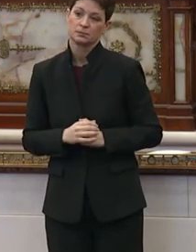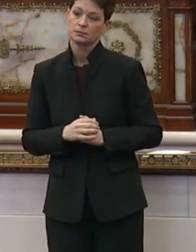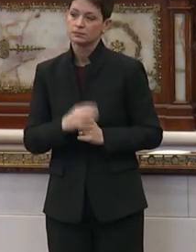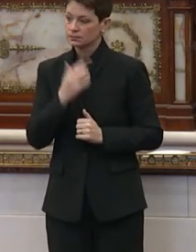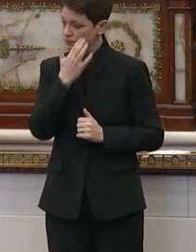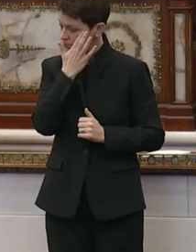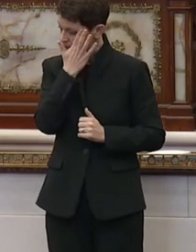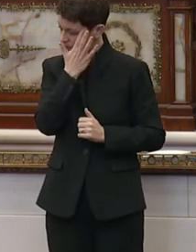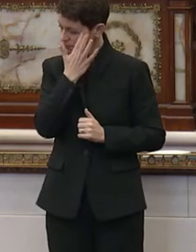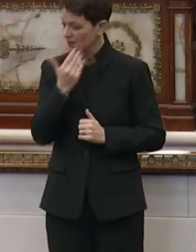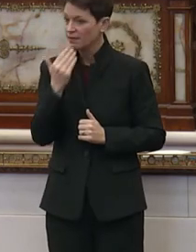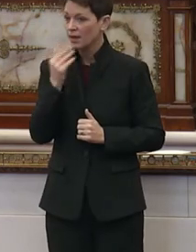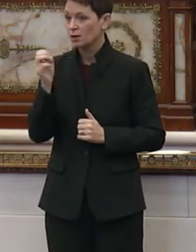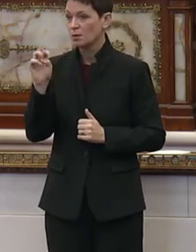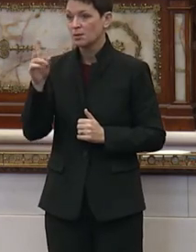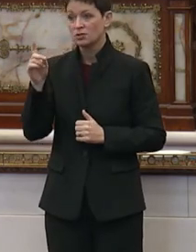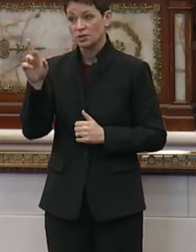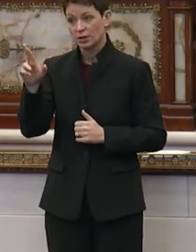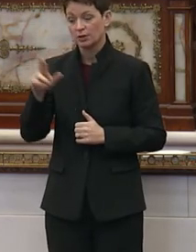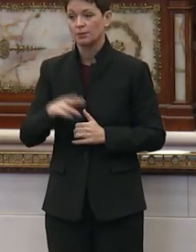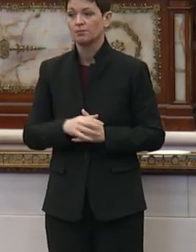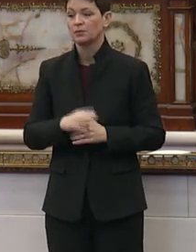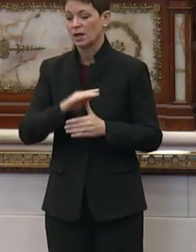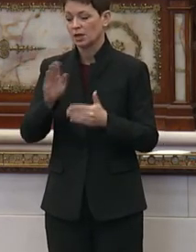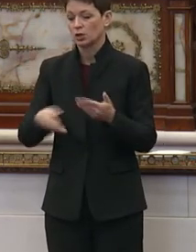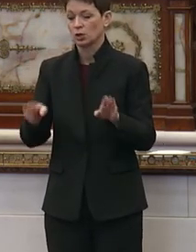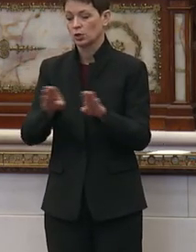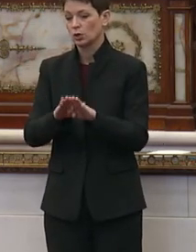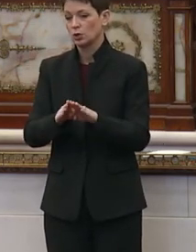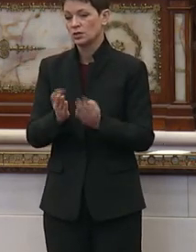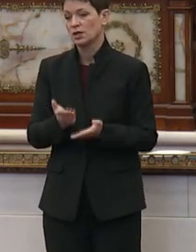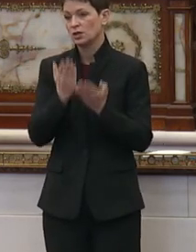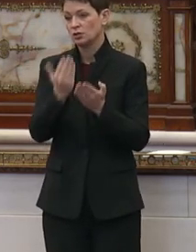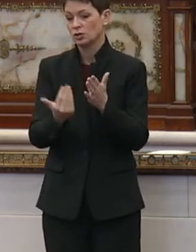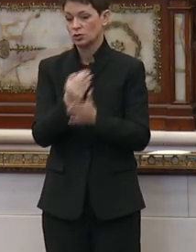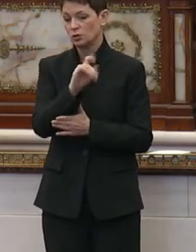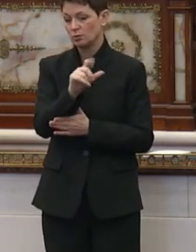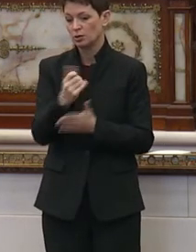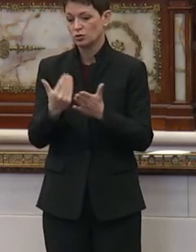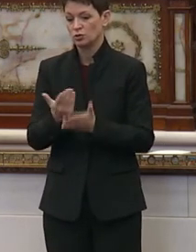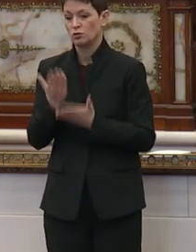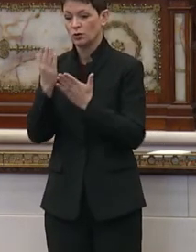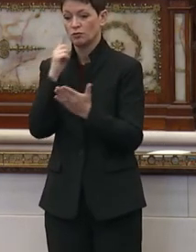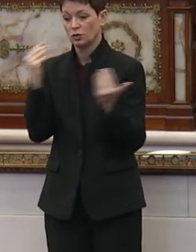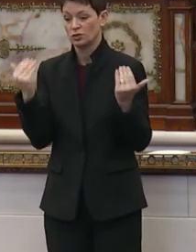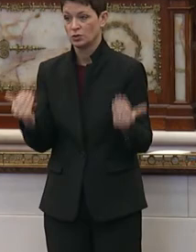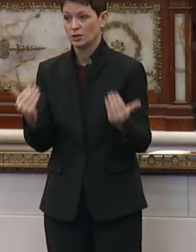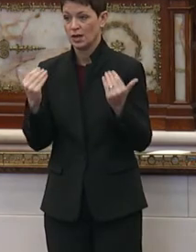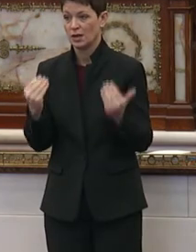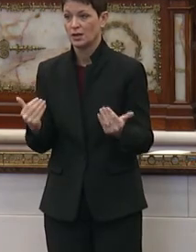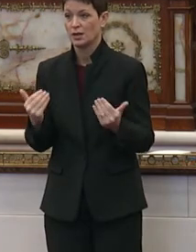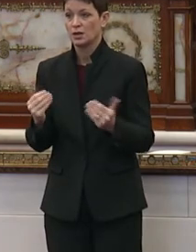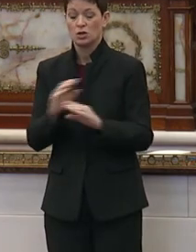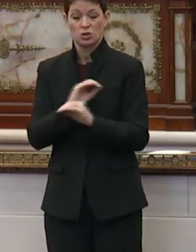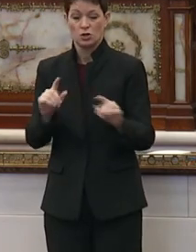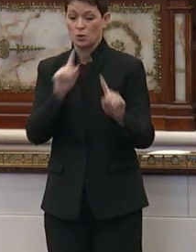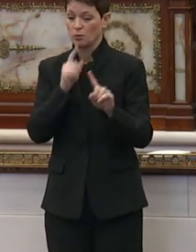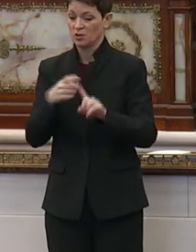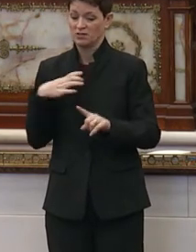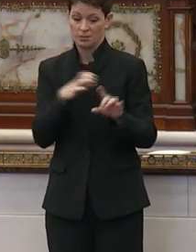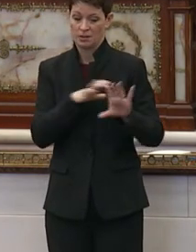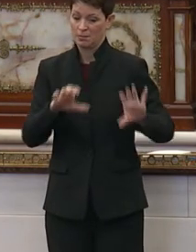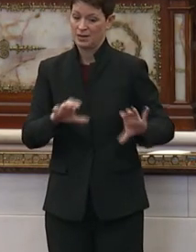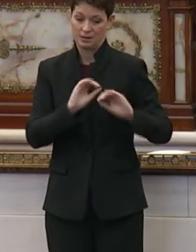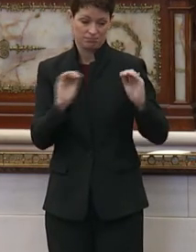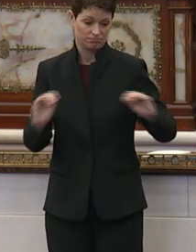President. Thank you, Mr. Decker. That concludes our introduction of bills and resolutions for today. And they have no reports from